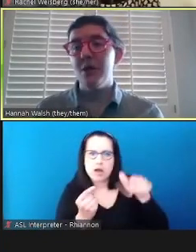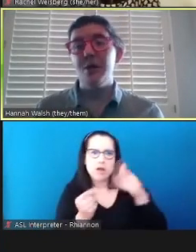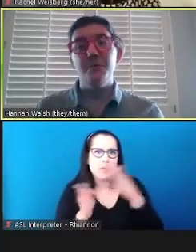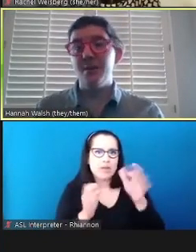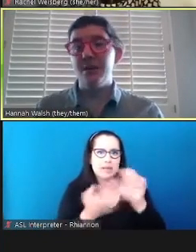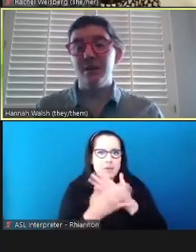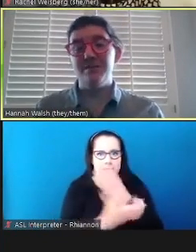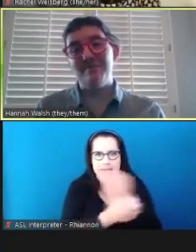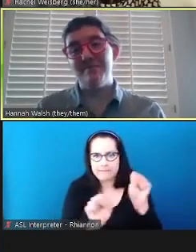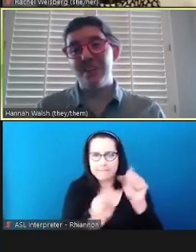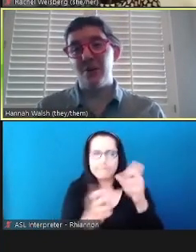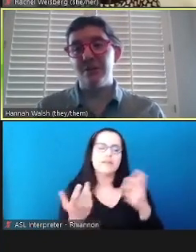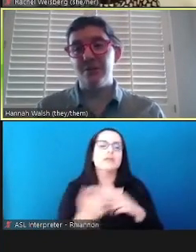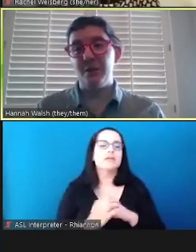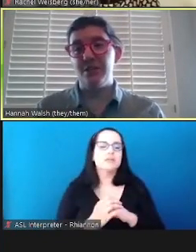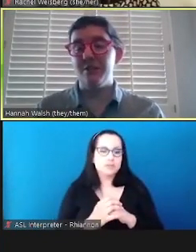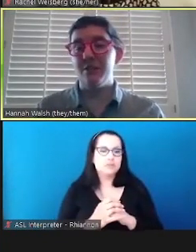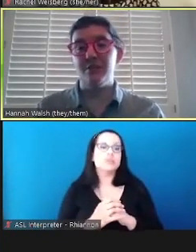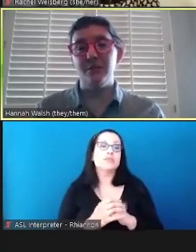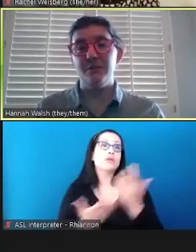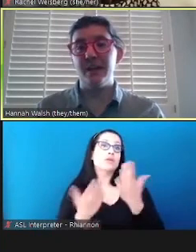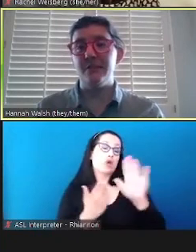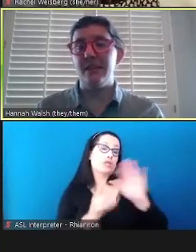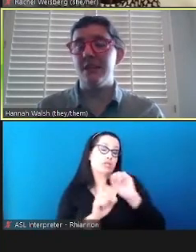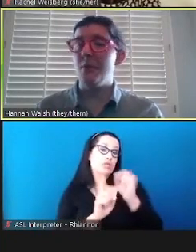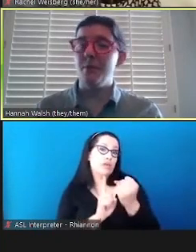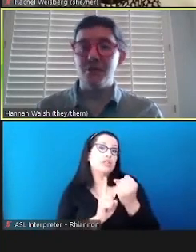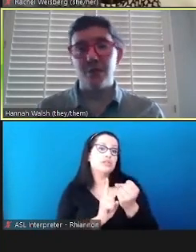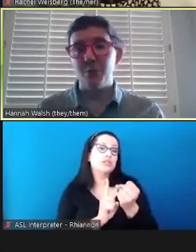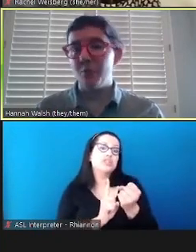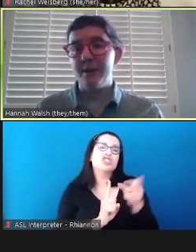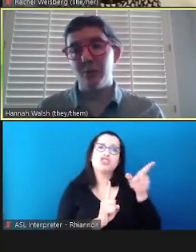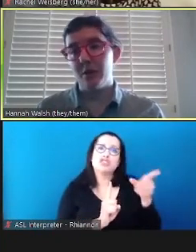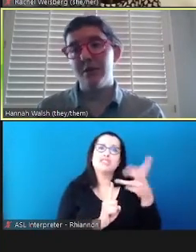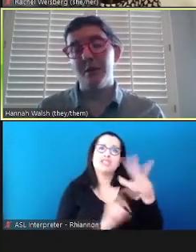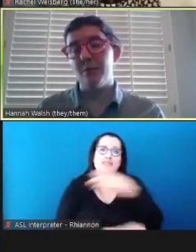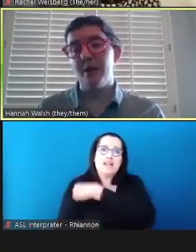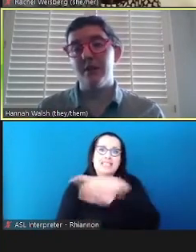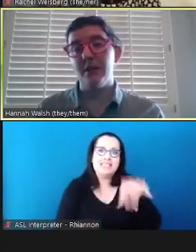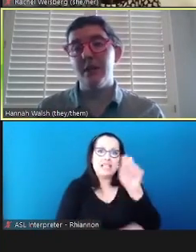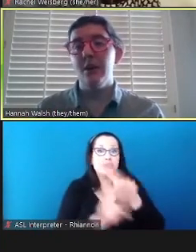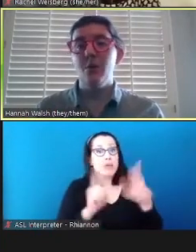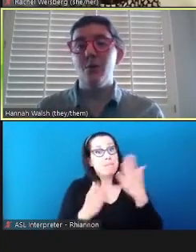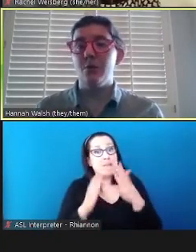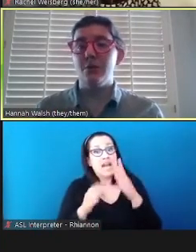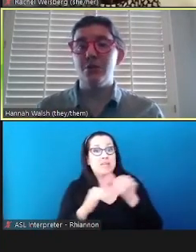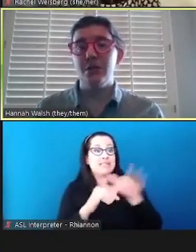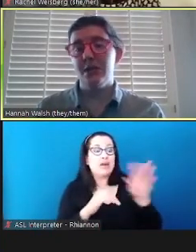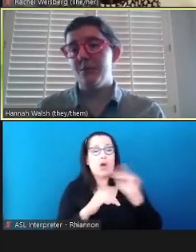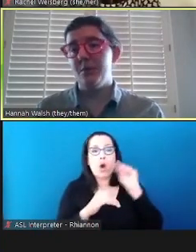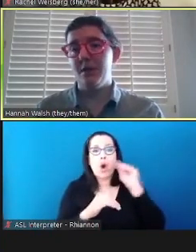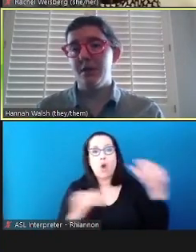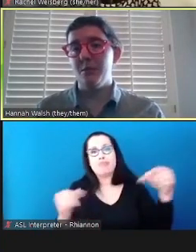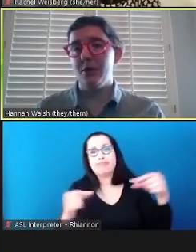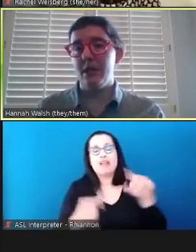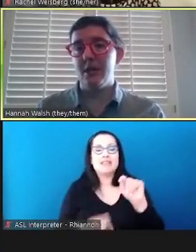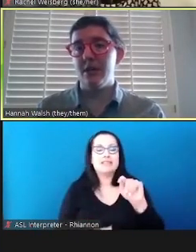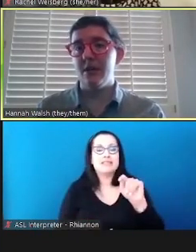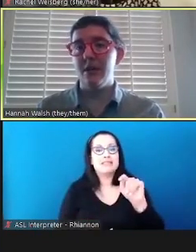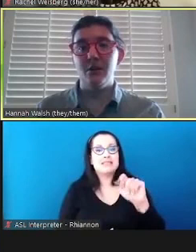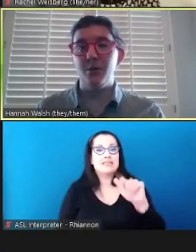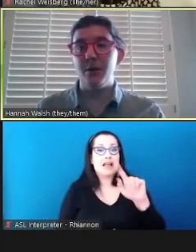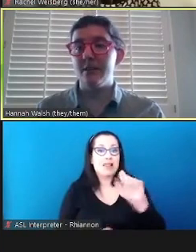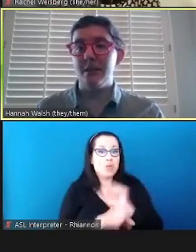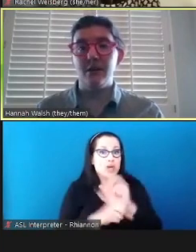So maybe in her situation, even though she's vaccinated, maybe she can telework temporarily, or she can be put